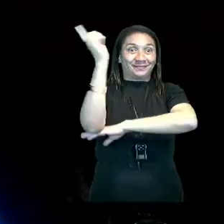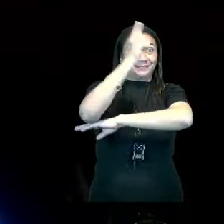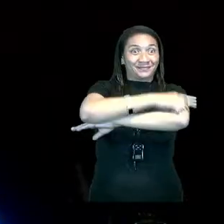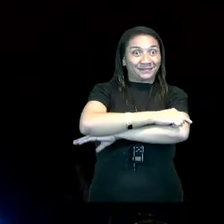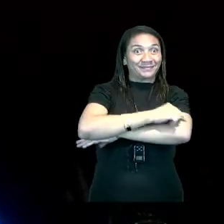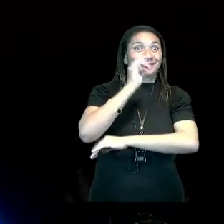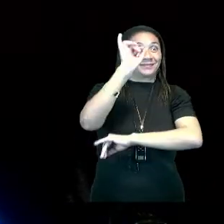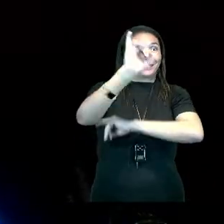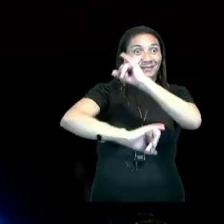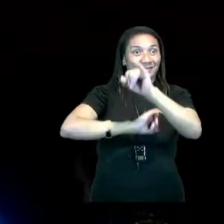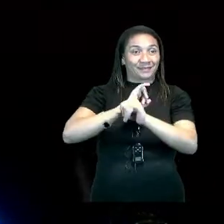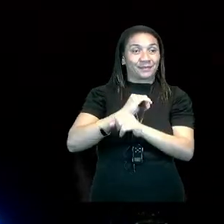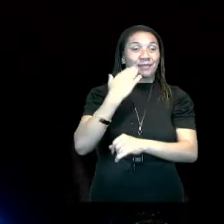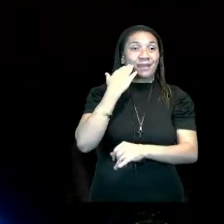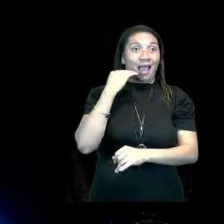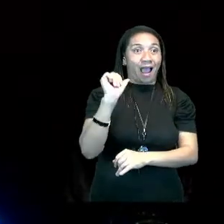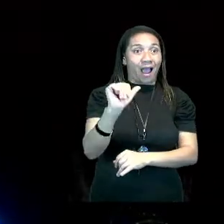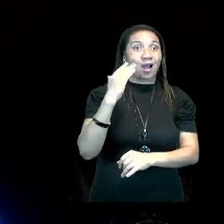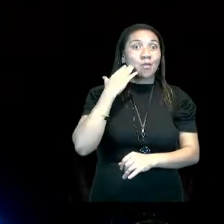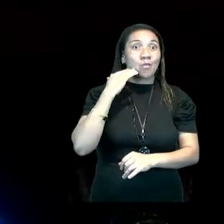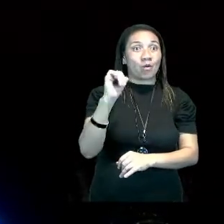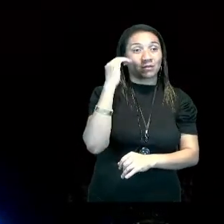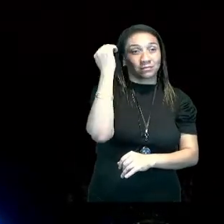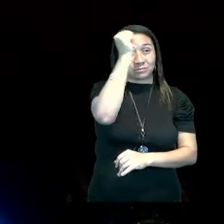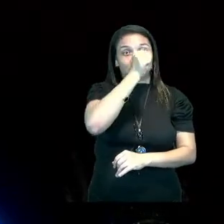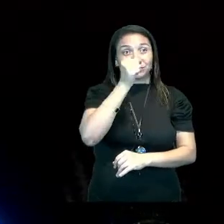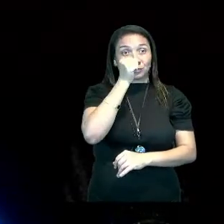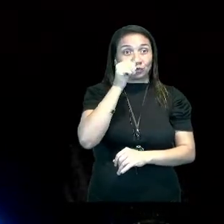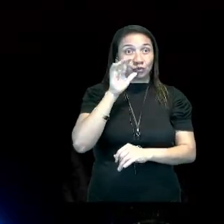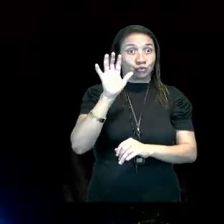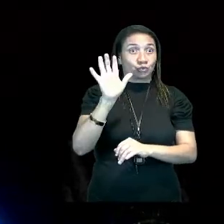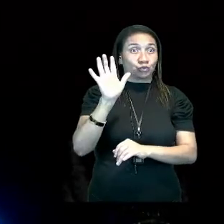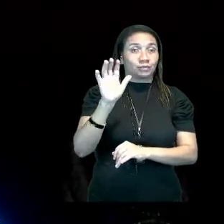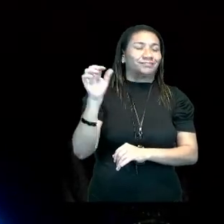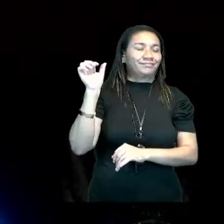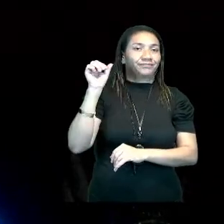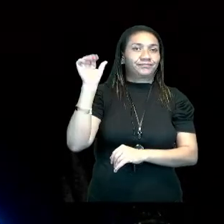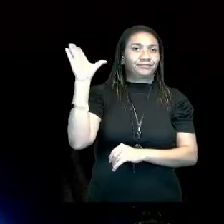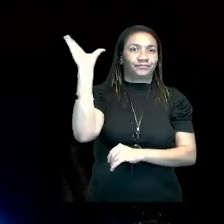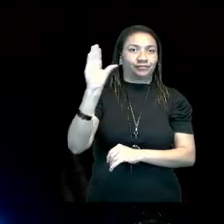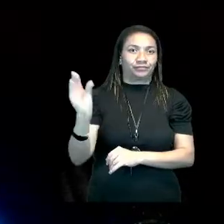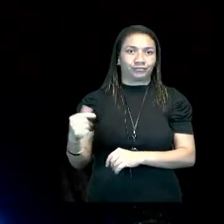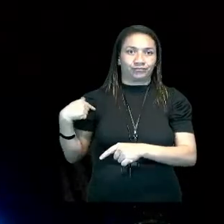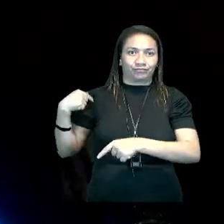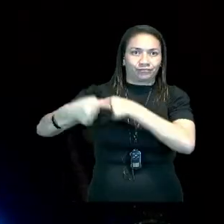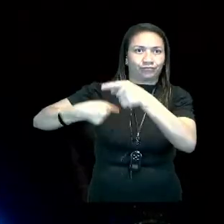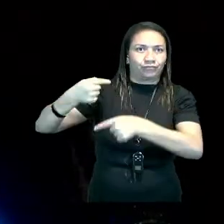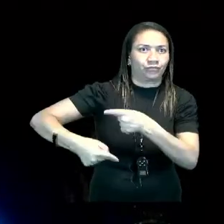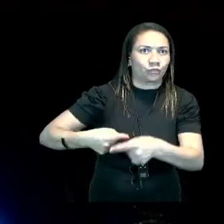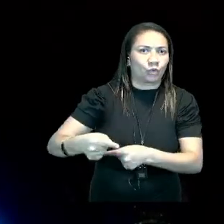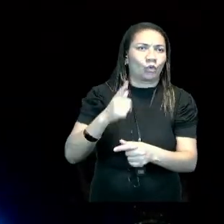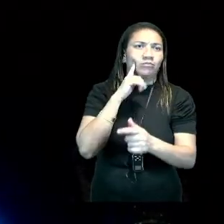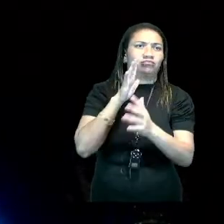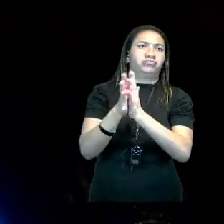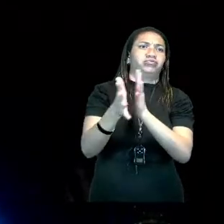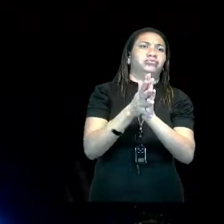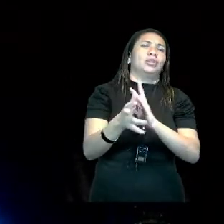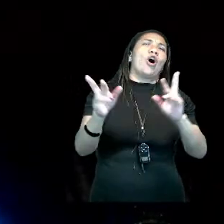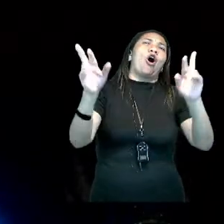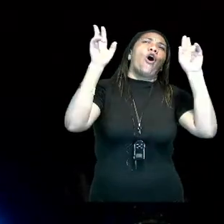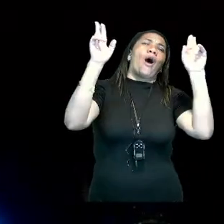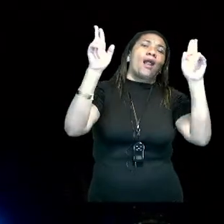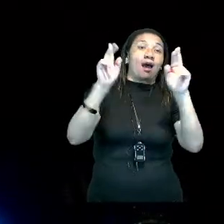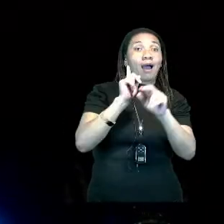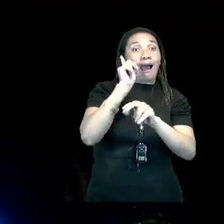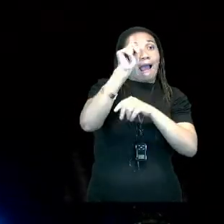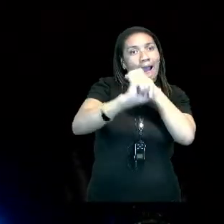being observed all over the world, and hopefully in the years to come, ever larger numbers of